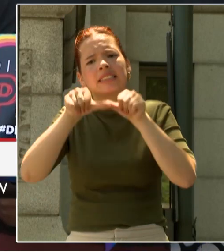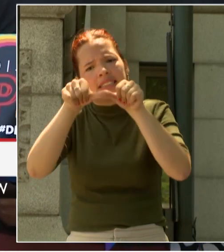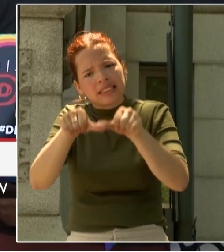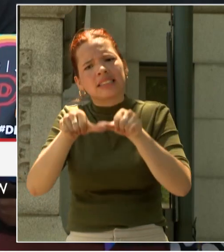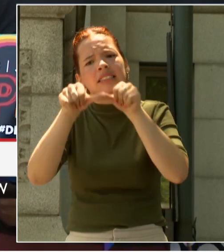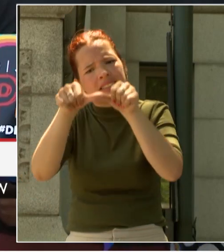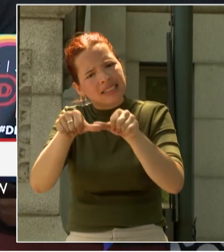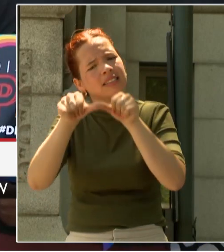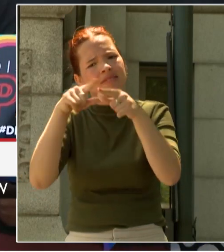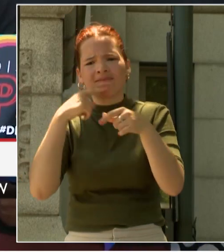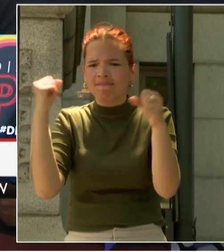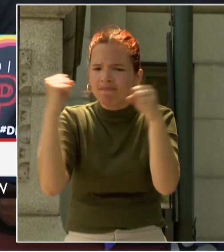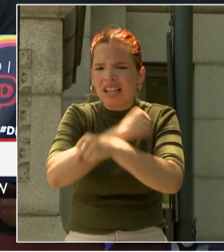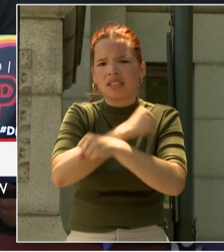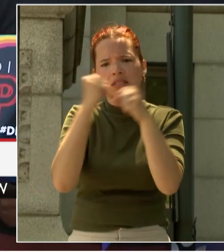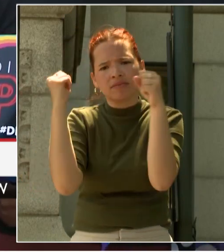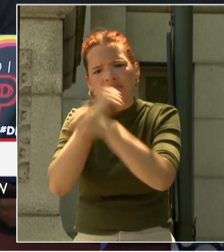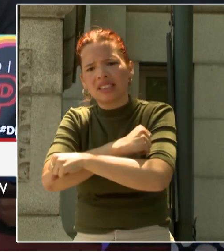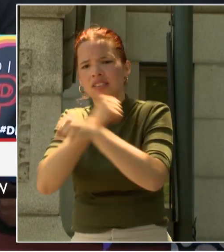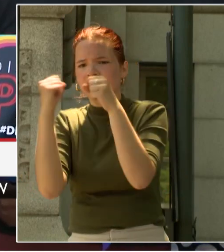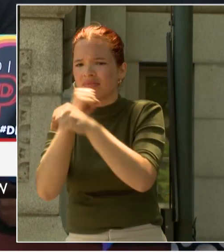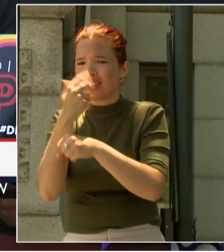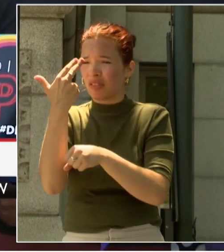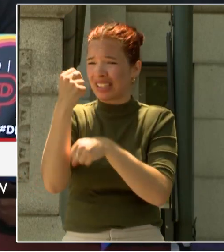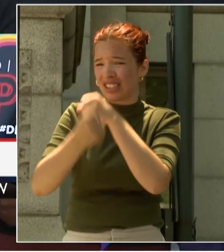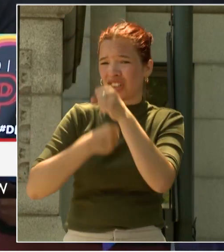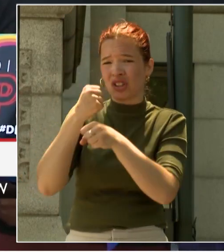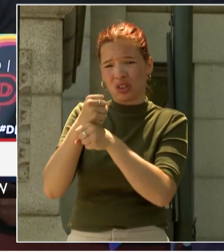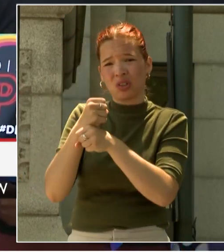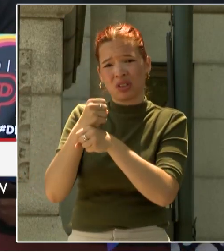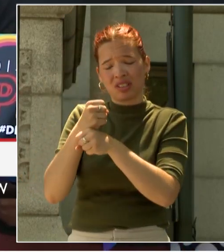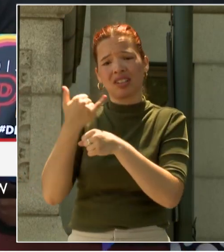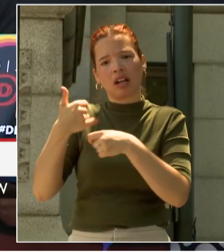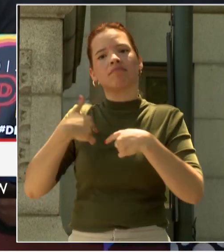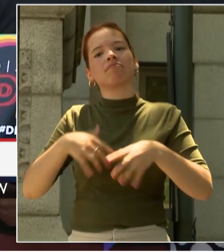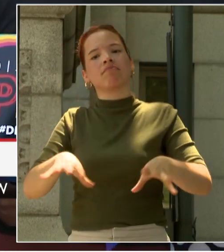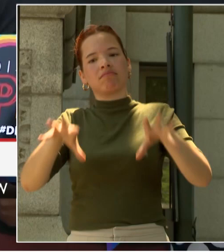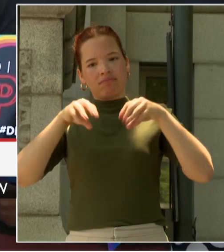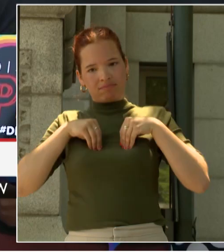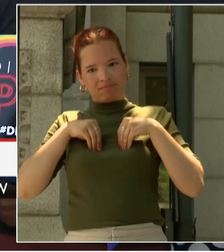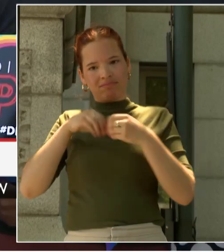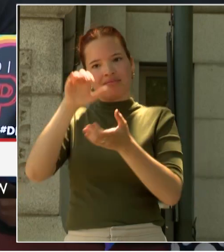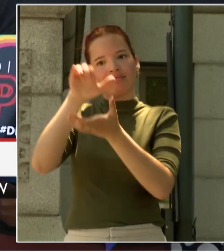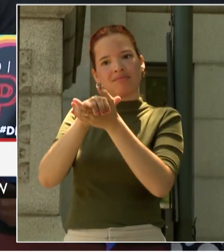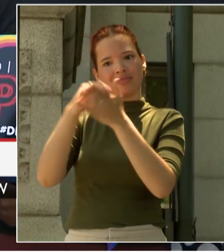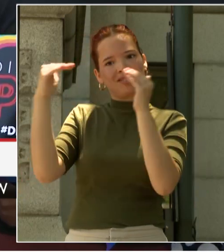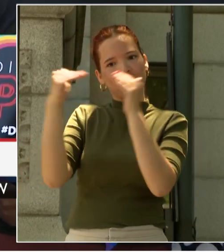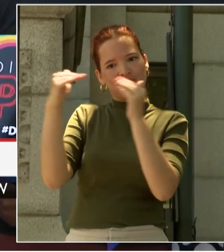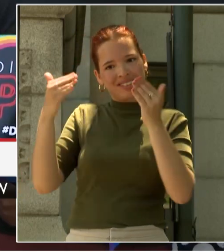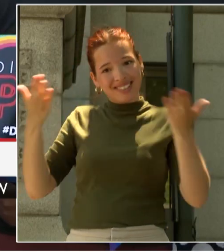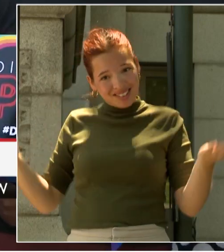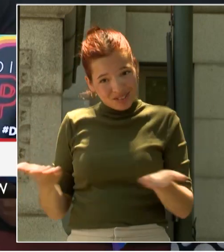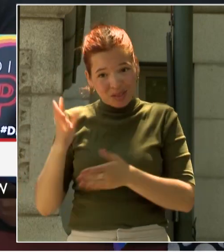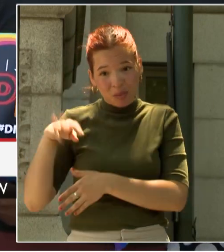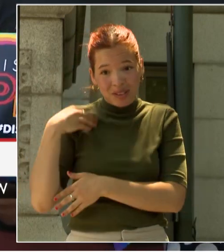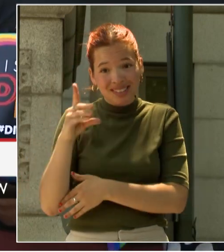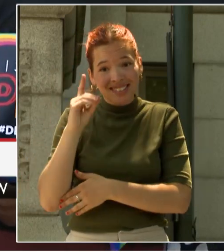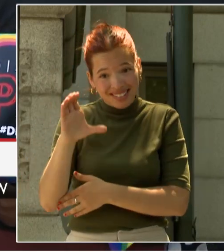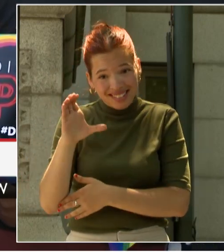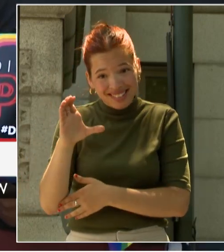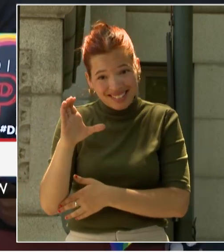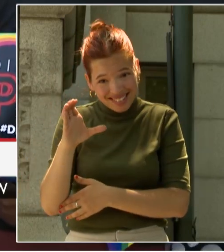thought 13 years ago when we adopted marriage equality in the city, and then a few years after that when the Supreme